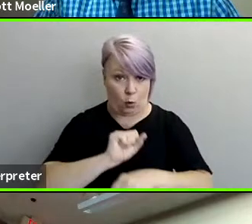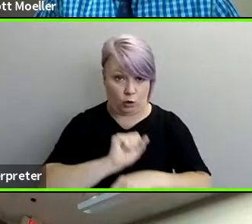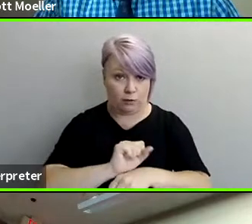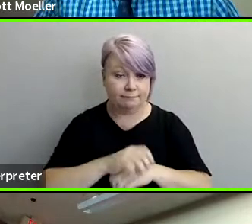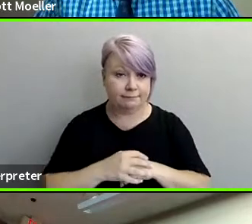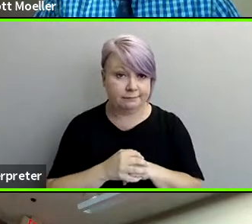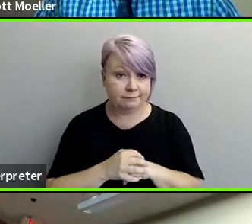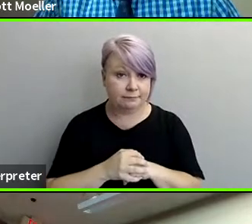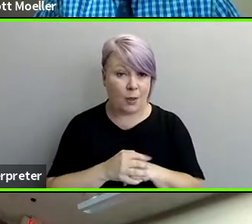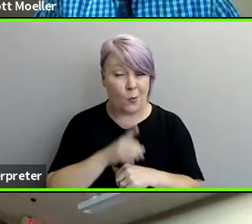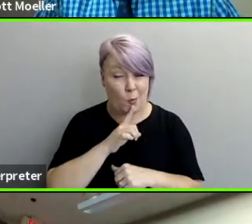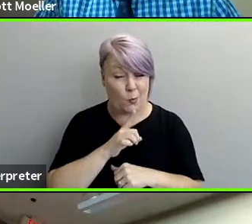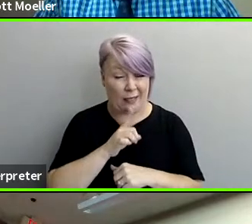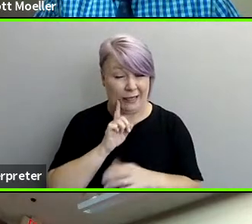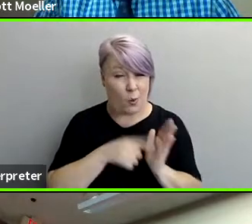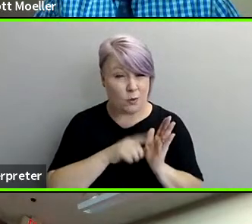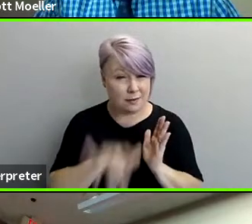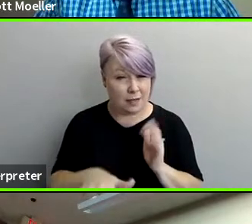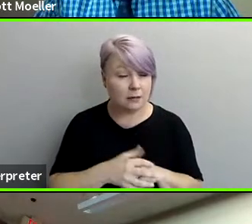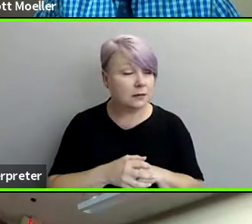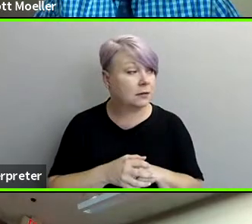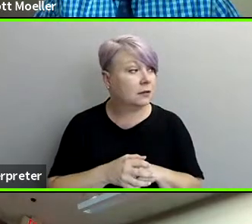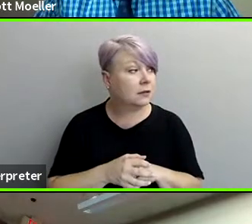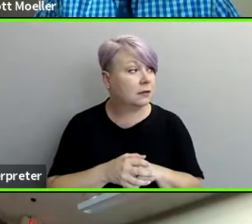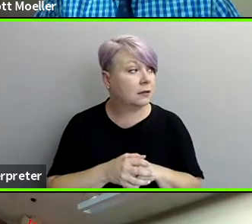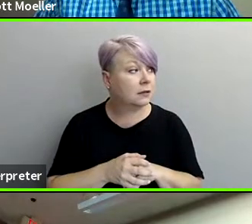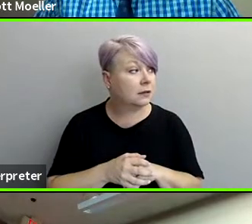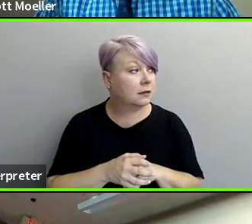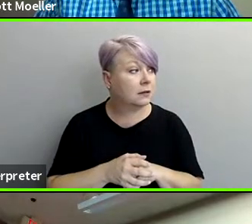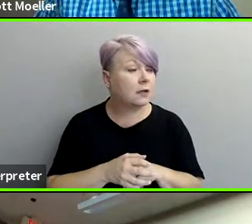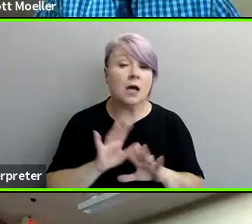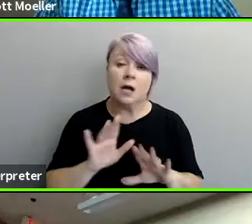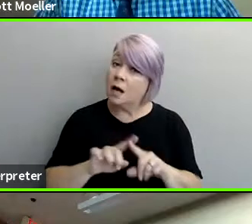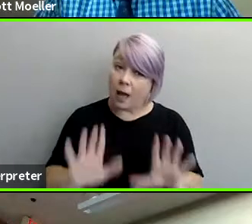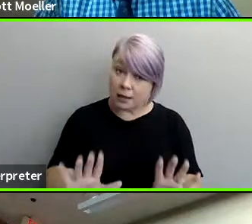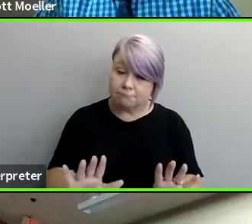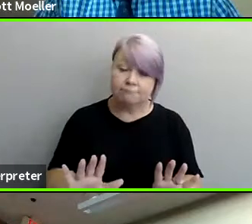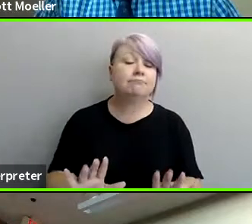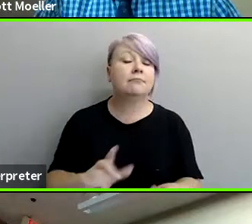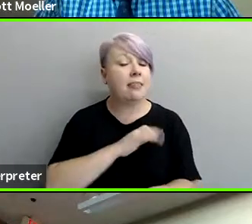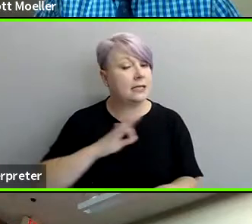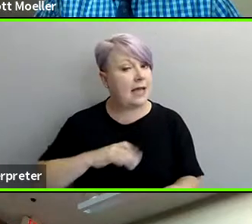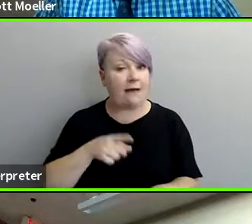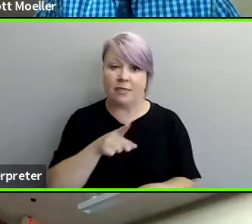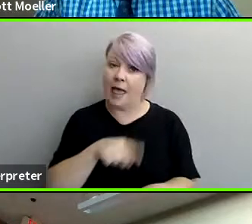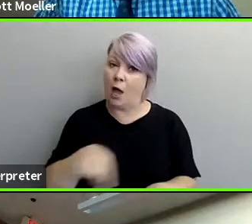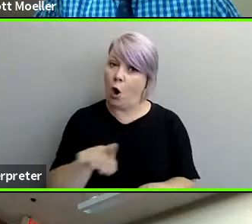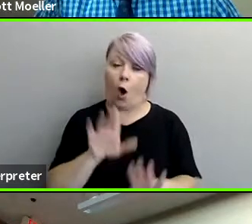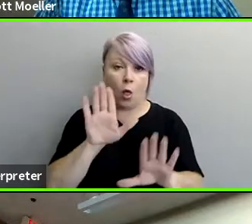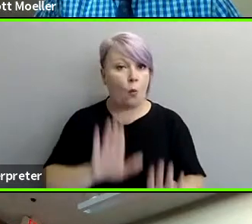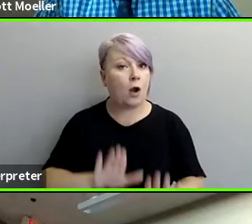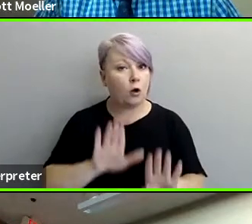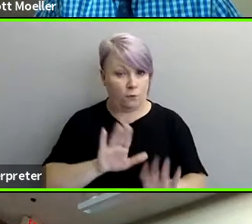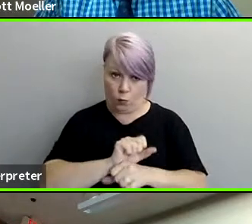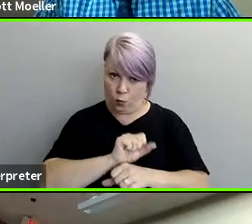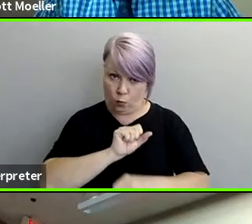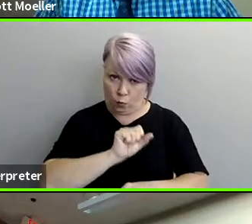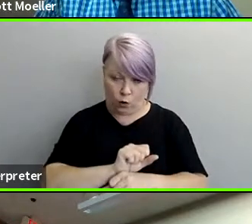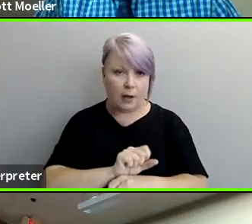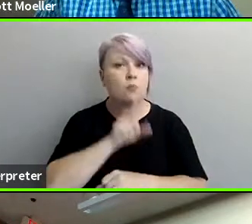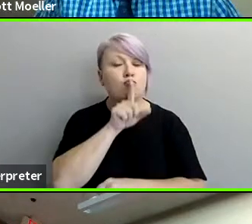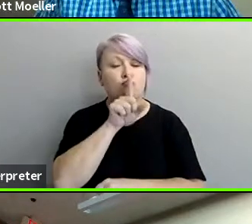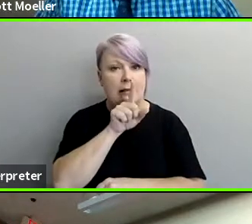it. But like, Dr. Grigsby said, the staff are doing a phenomenal job with very